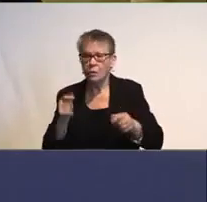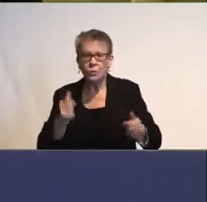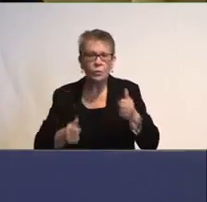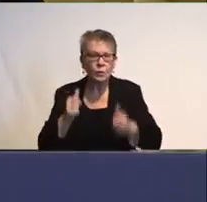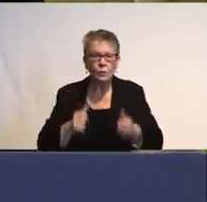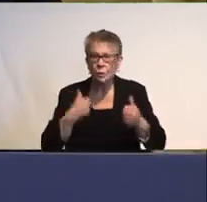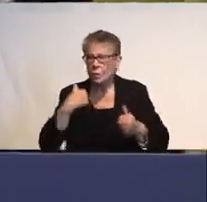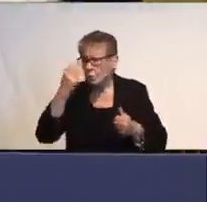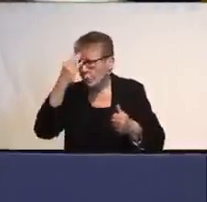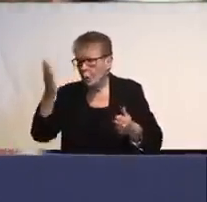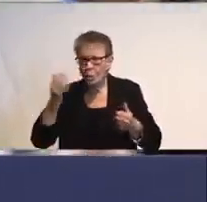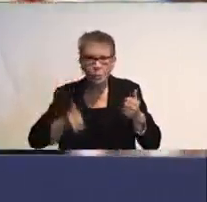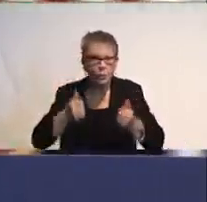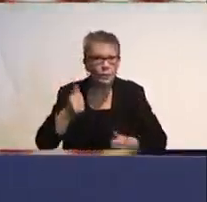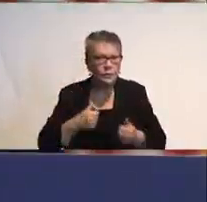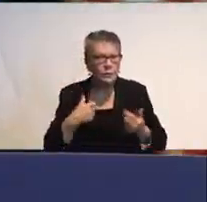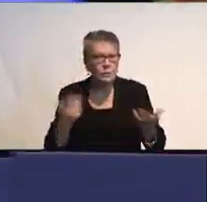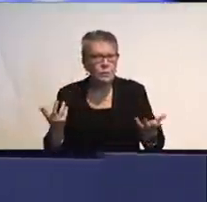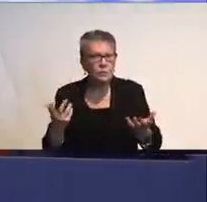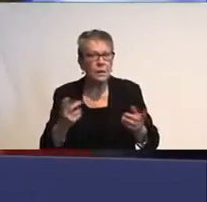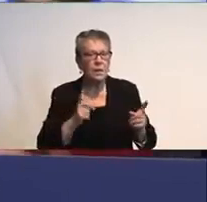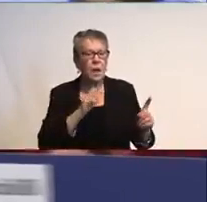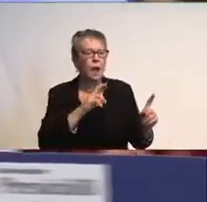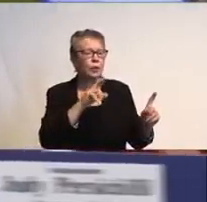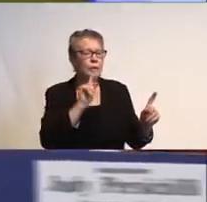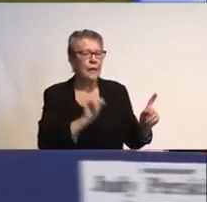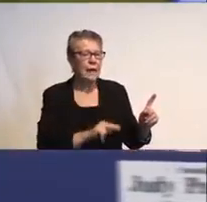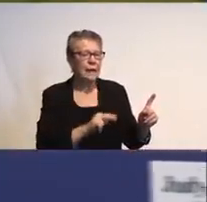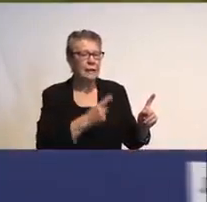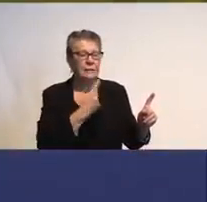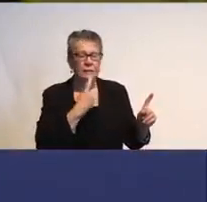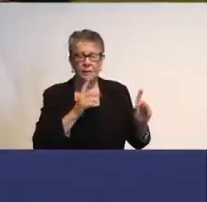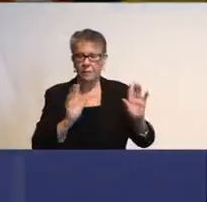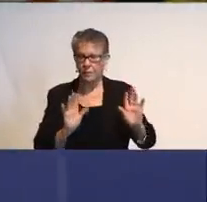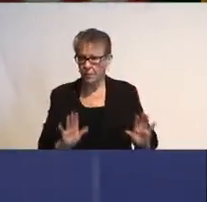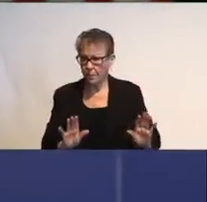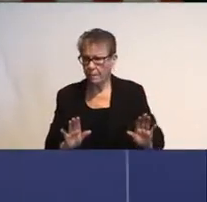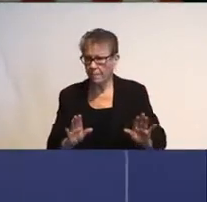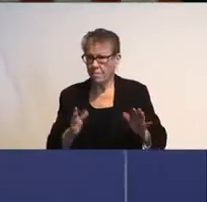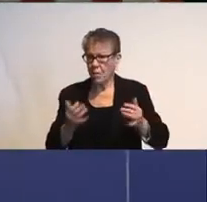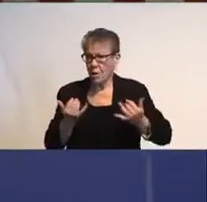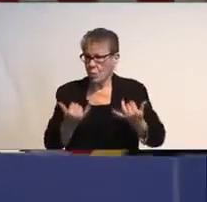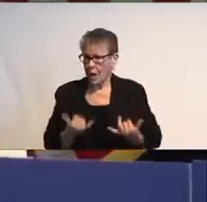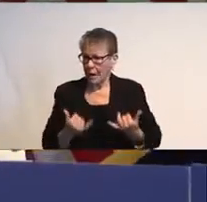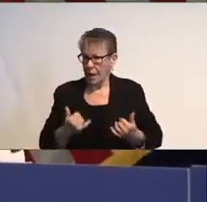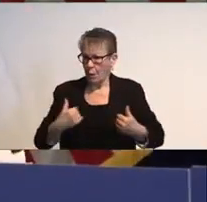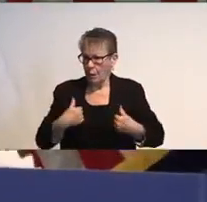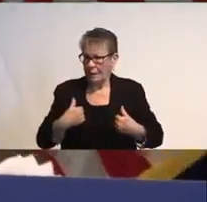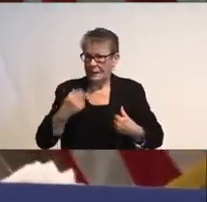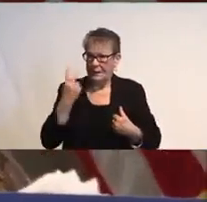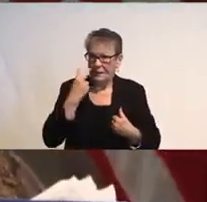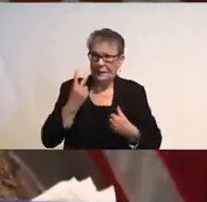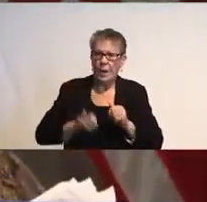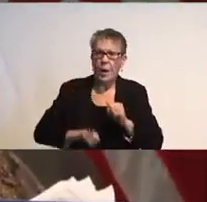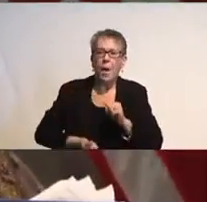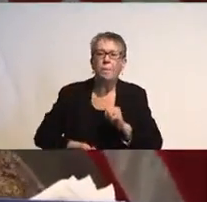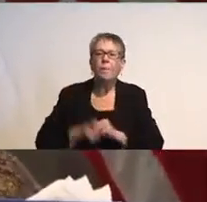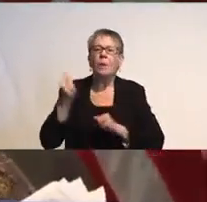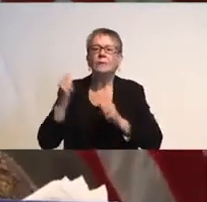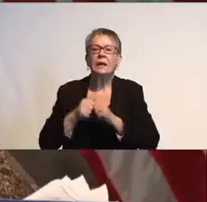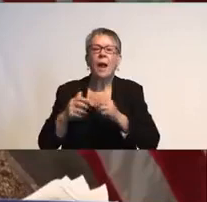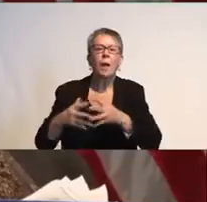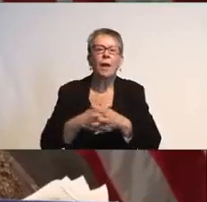of this? Well, first of all, just taking a step back, that right now what we're predominantly seeing in the United States is